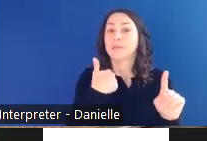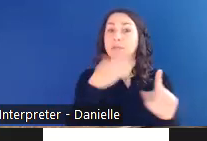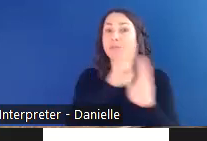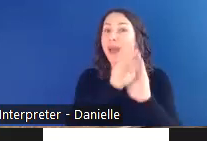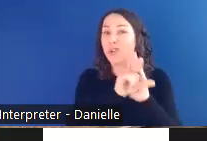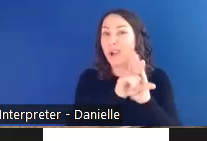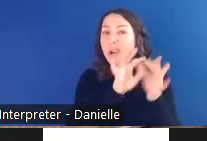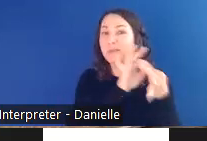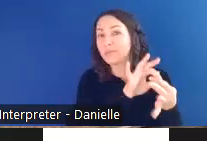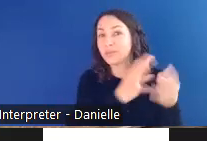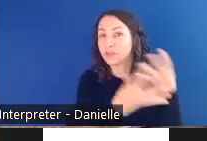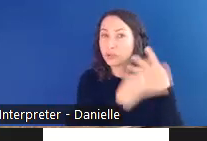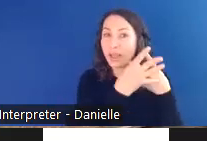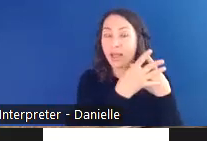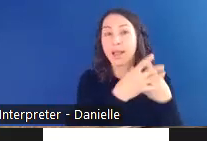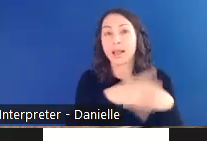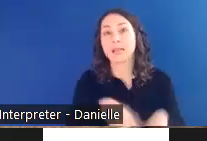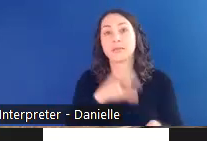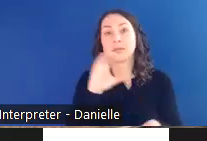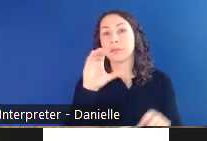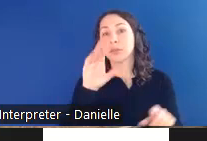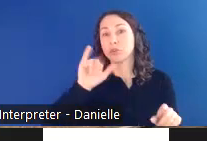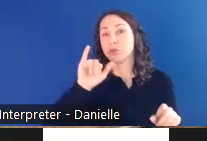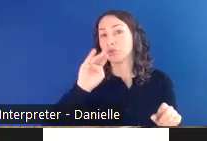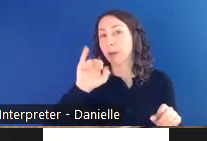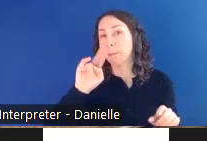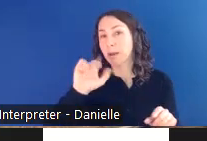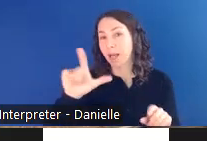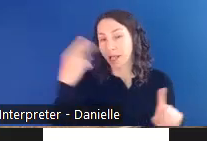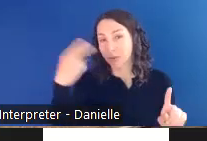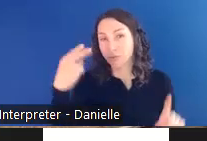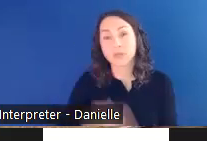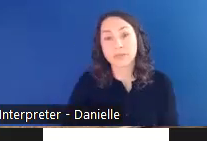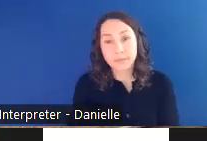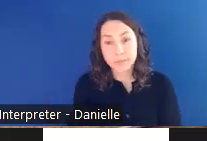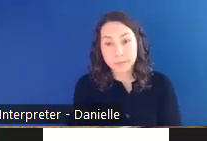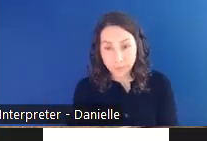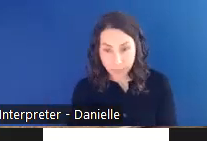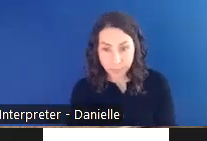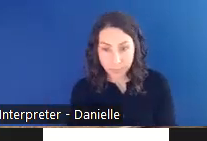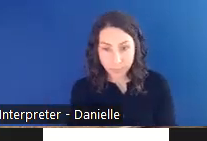much, Jennifer and Melissa. Thank you. Have a great day. You too.